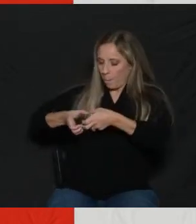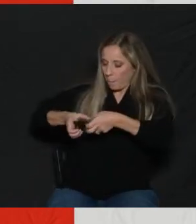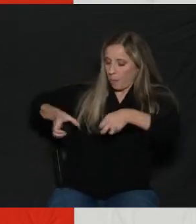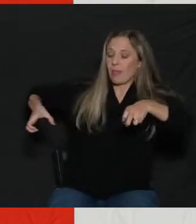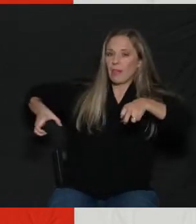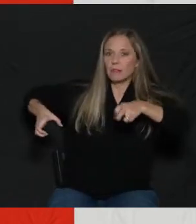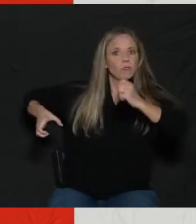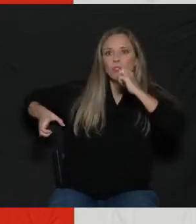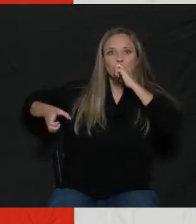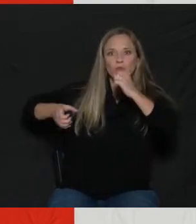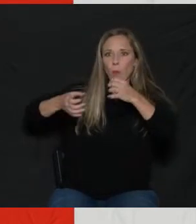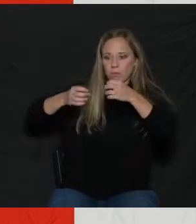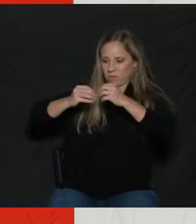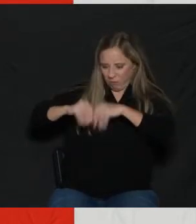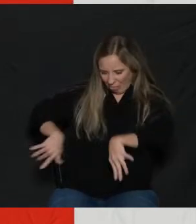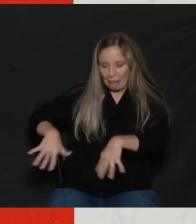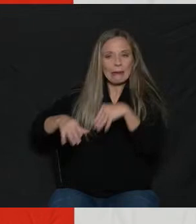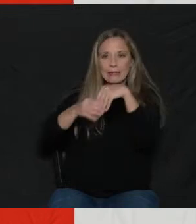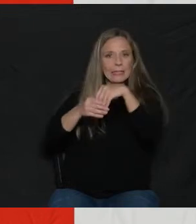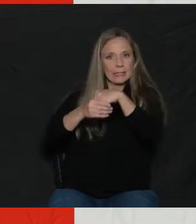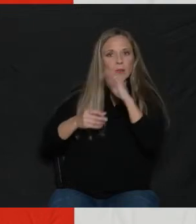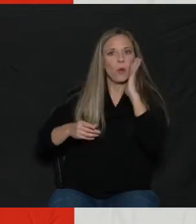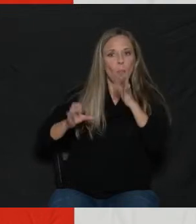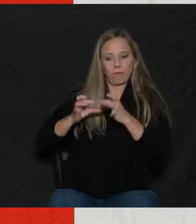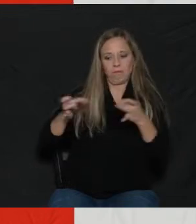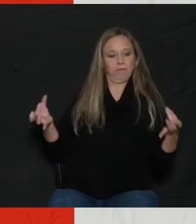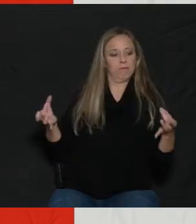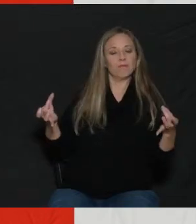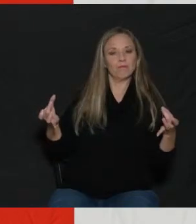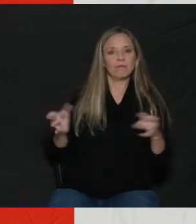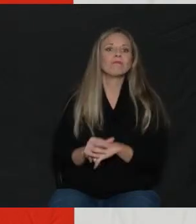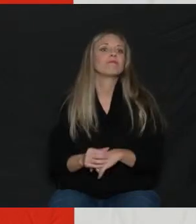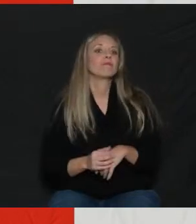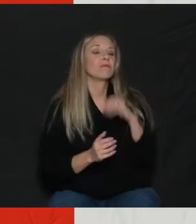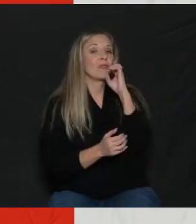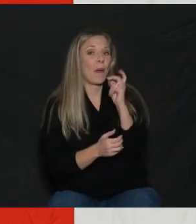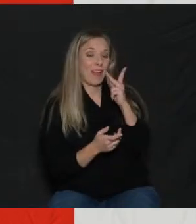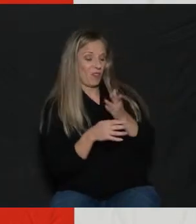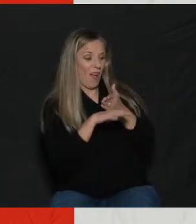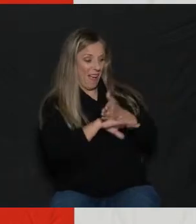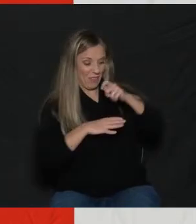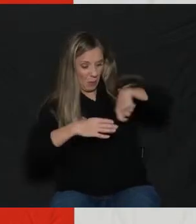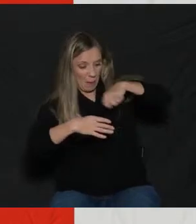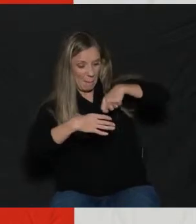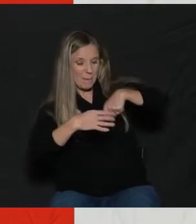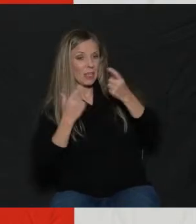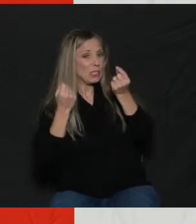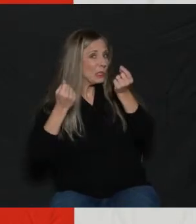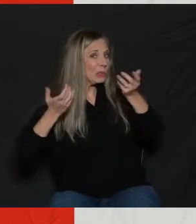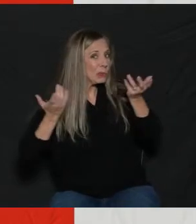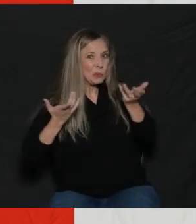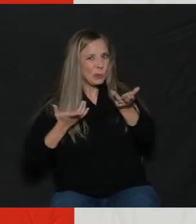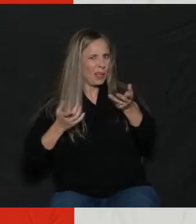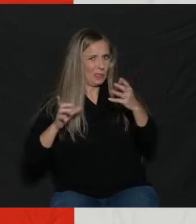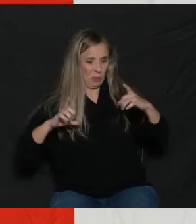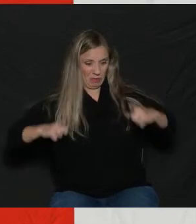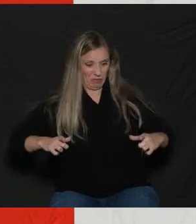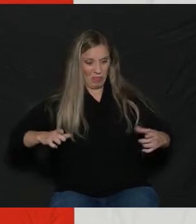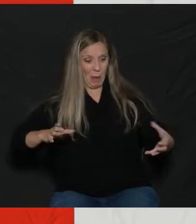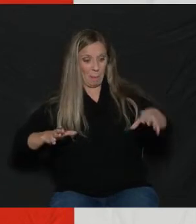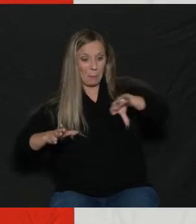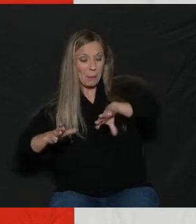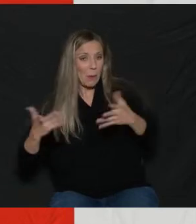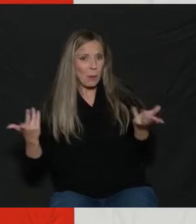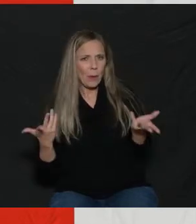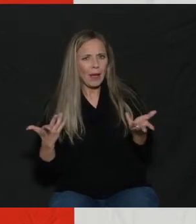any crumbs in there. Okay. Okay, We so can use to- after we mix this up, are we gonna put it in like a baking sheet or how do you bake this? Yes.